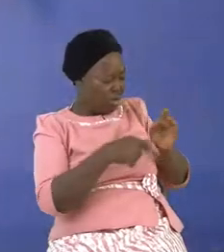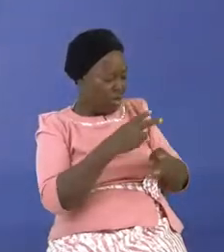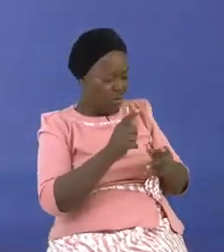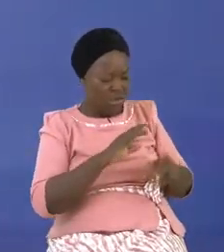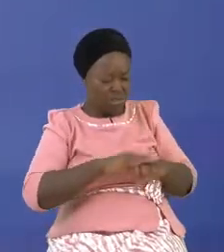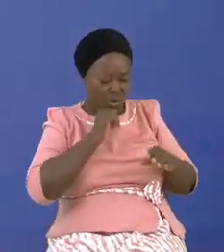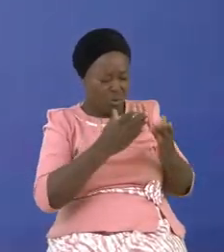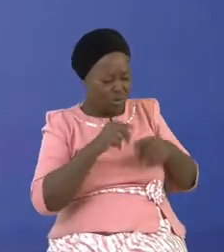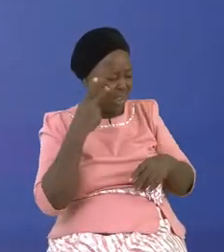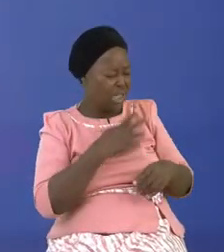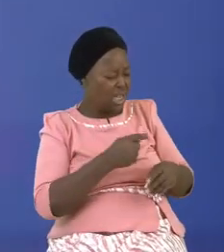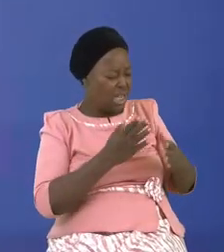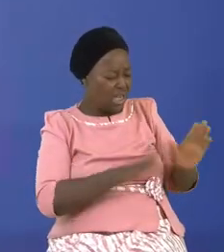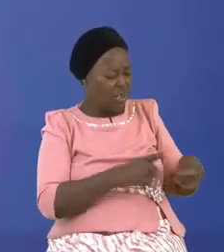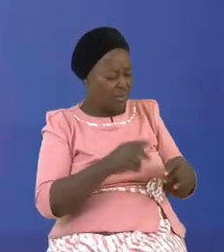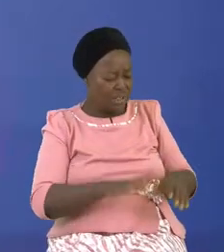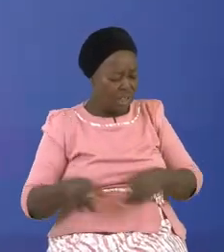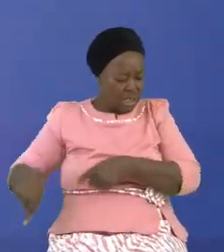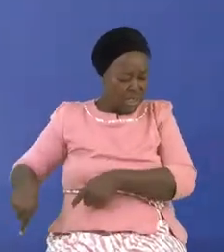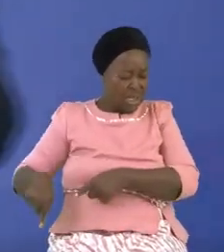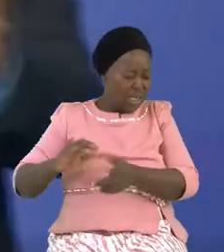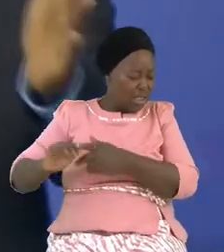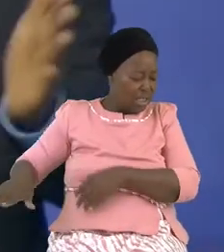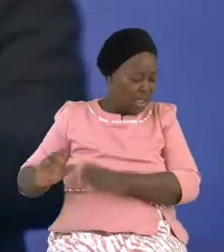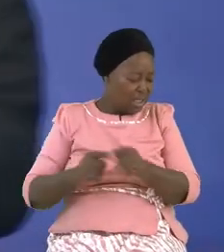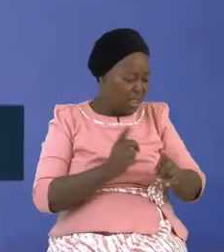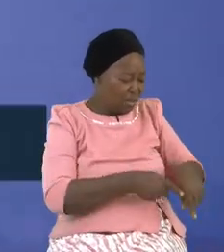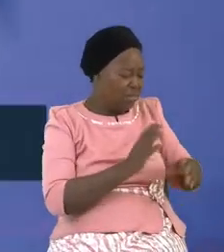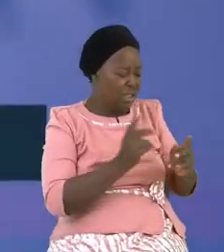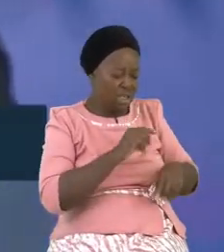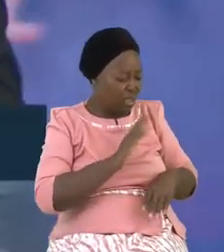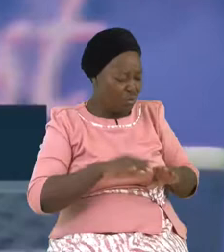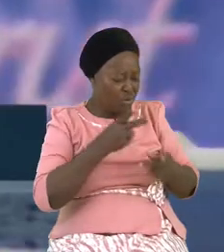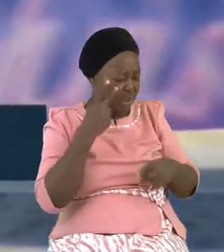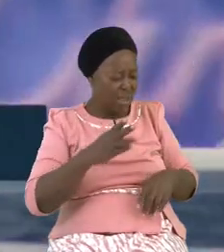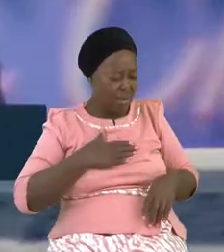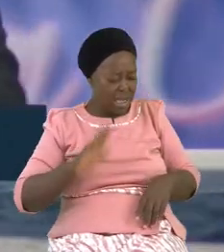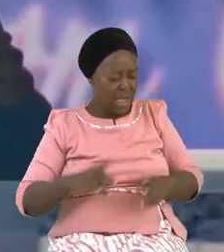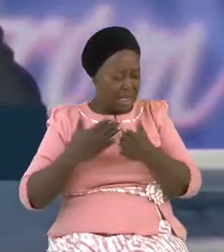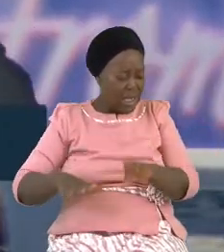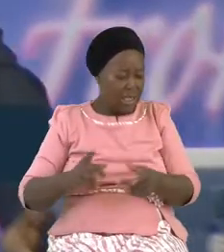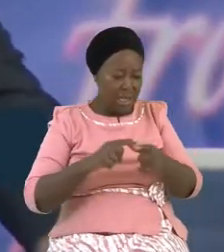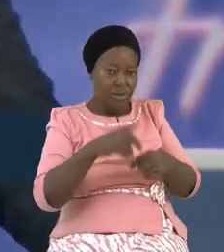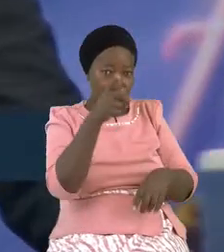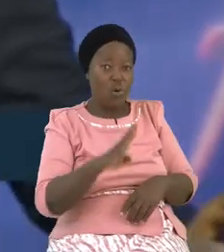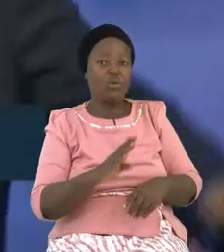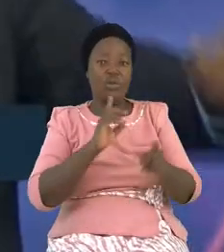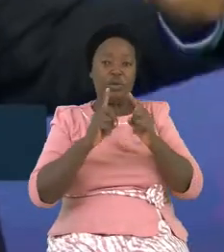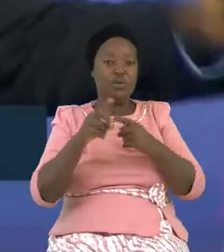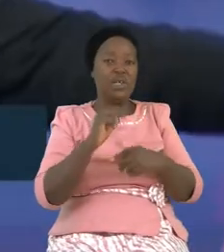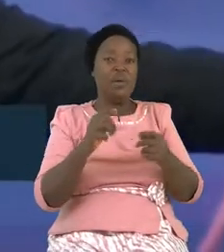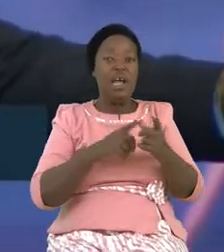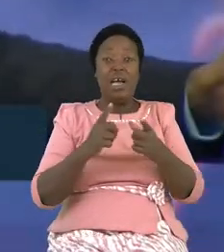child. And God spoke from heaven. And God opened her eyes. And behold, a well of water.